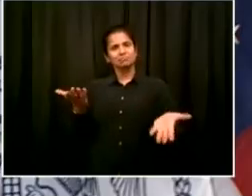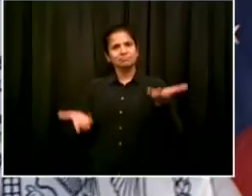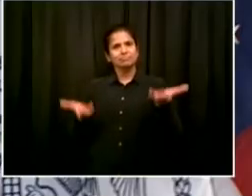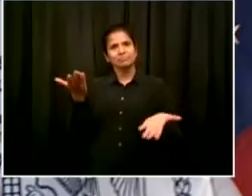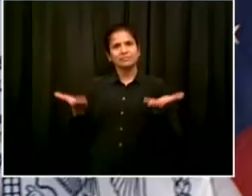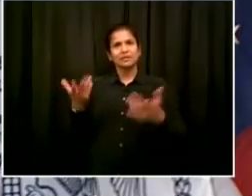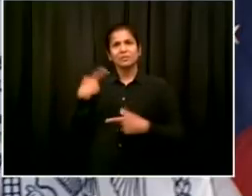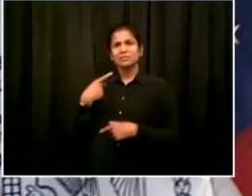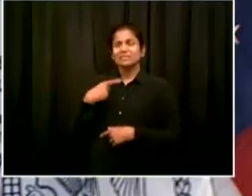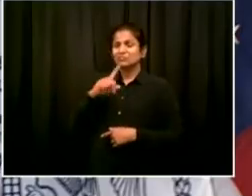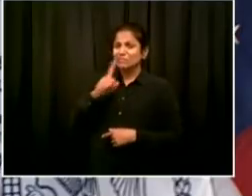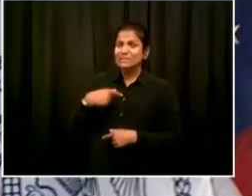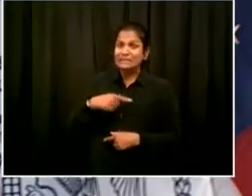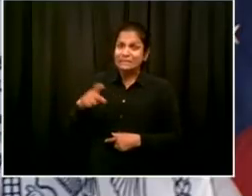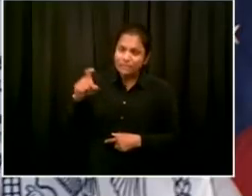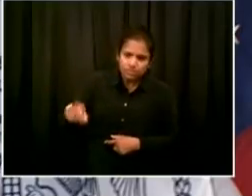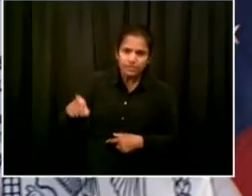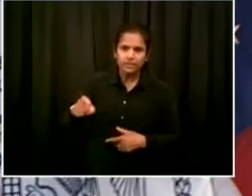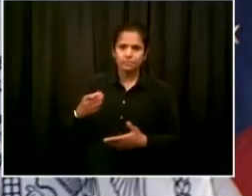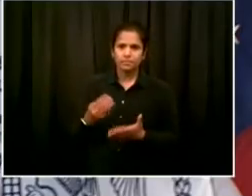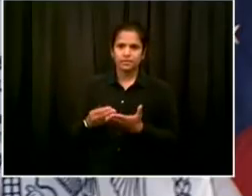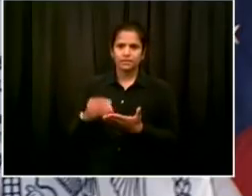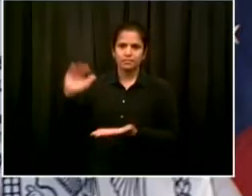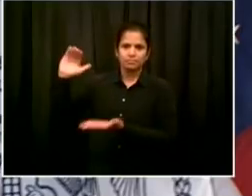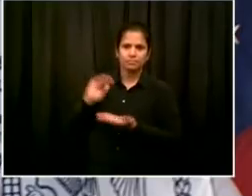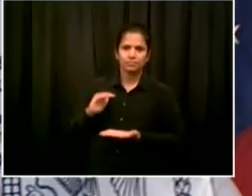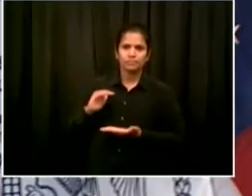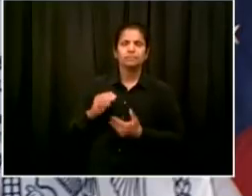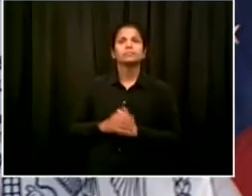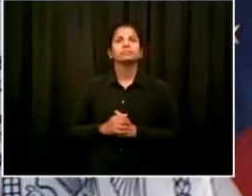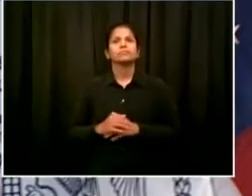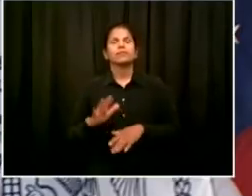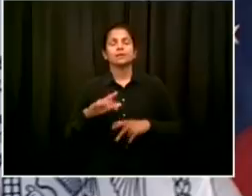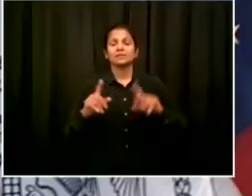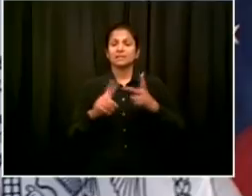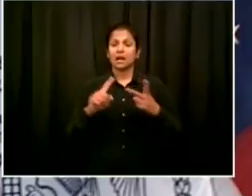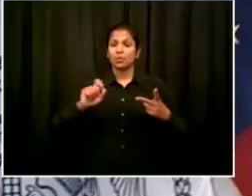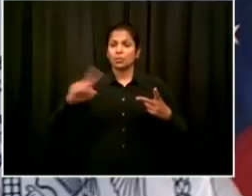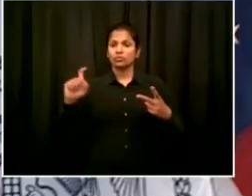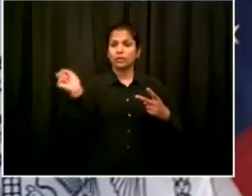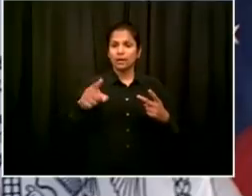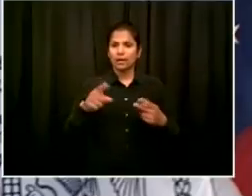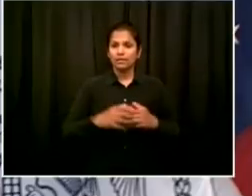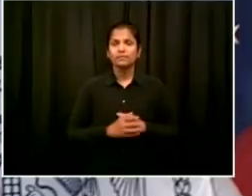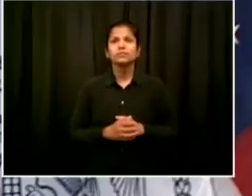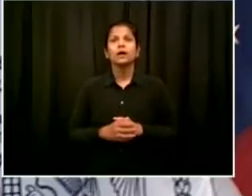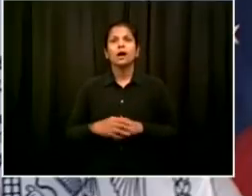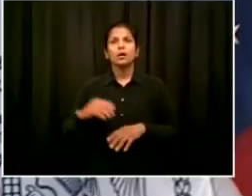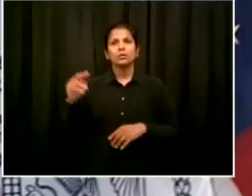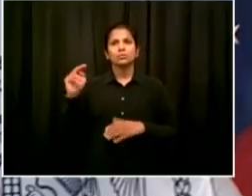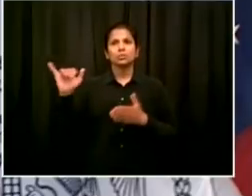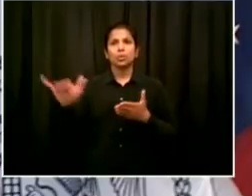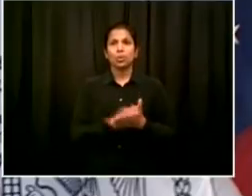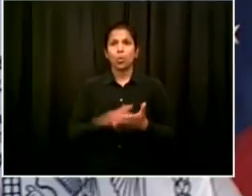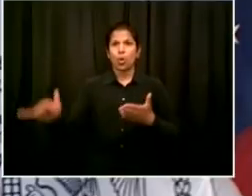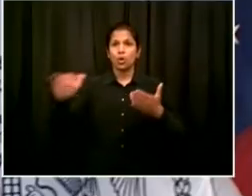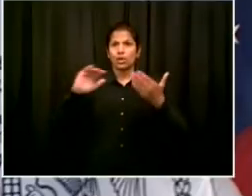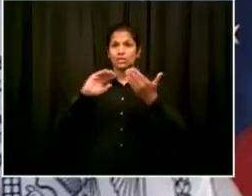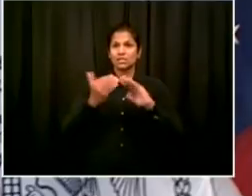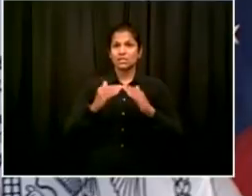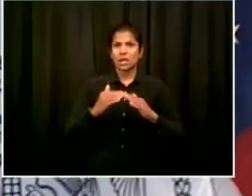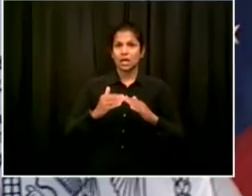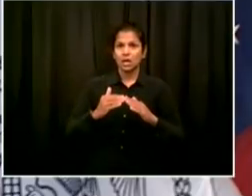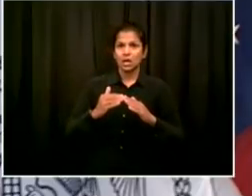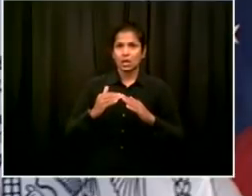comptroller, the city comptroller, has come out with a report on the budget that's somewhat critical of the budget making. It